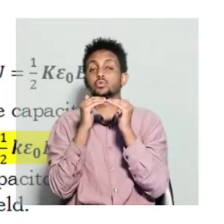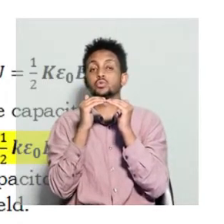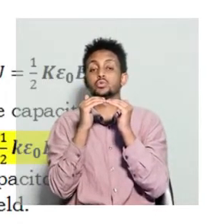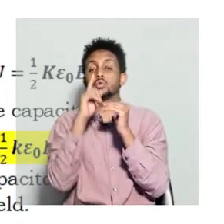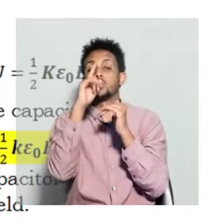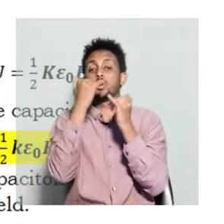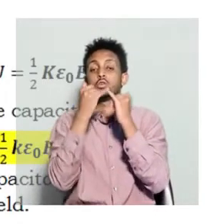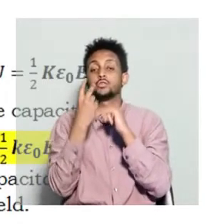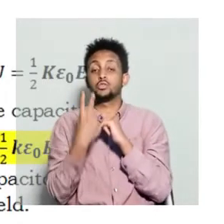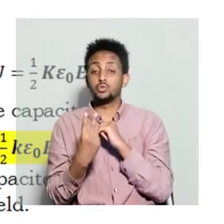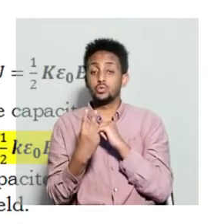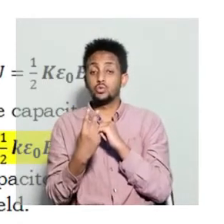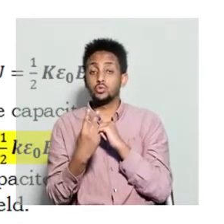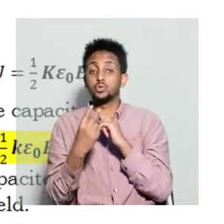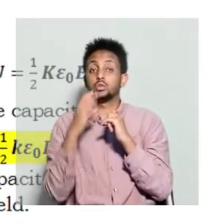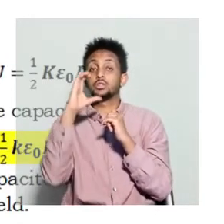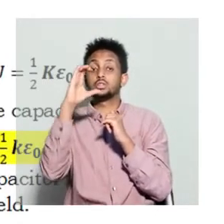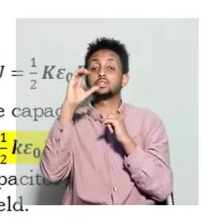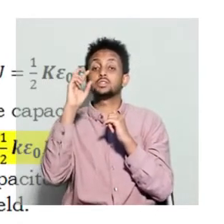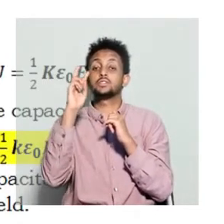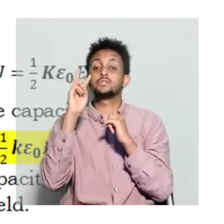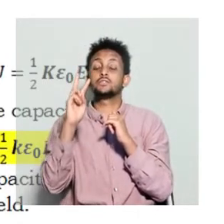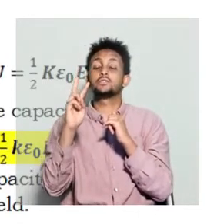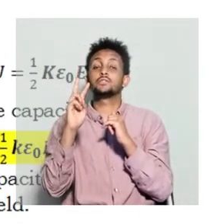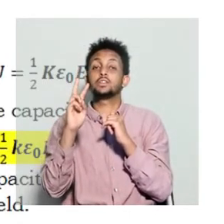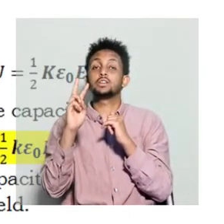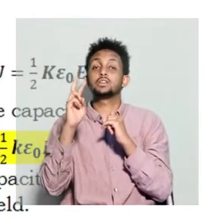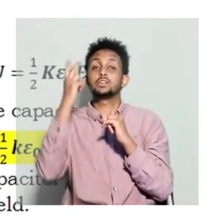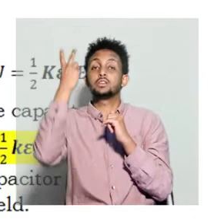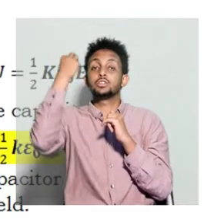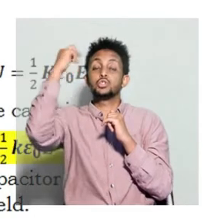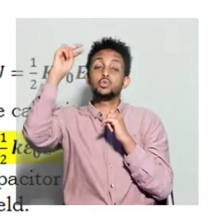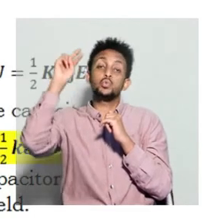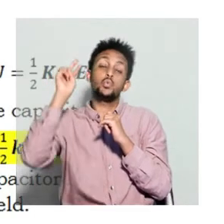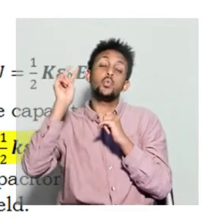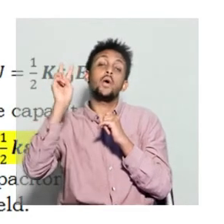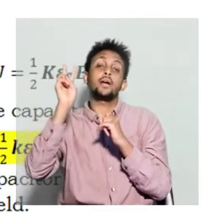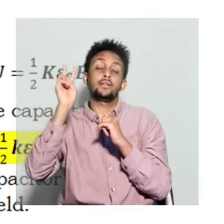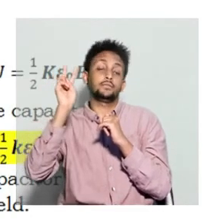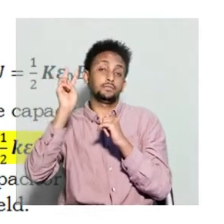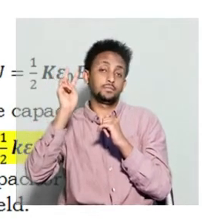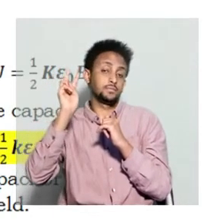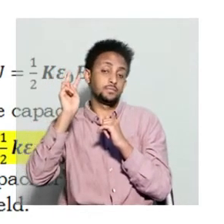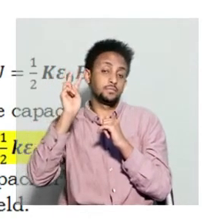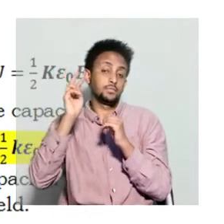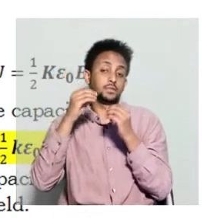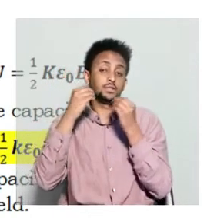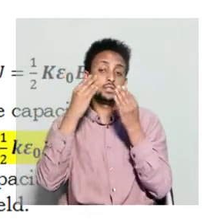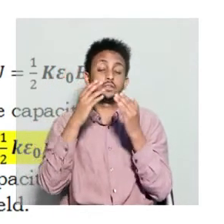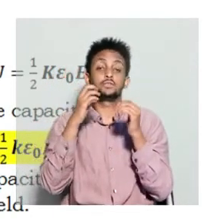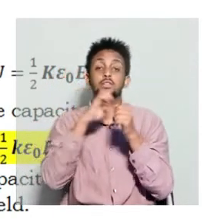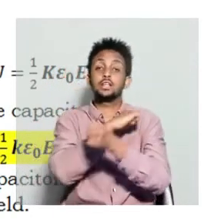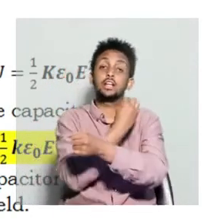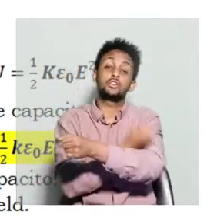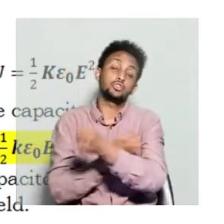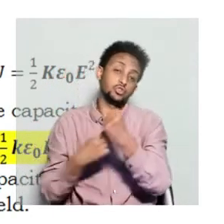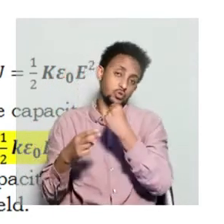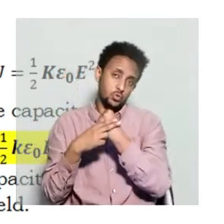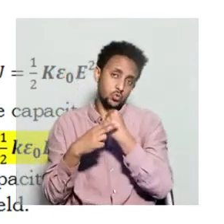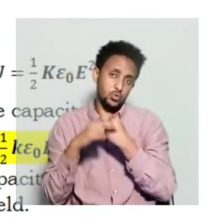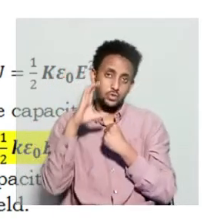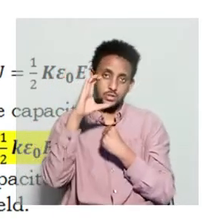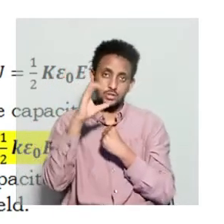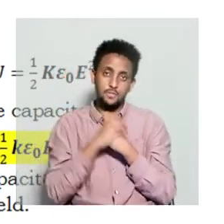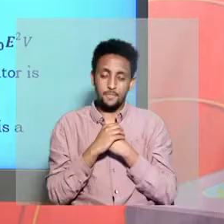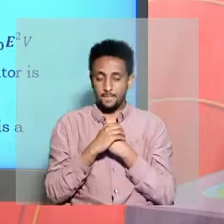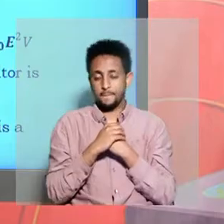1 over 2, the capacitance of the capacitor and the potential difference between the plates gives us the energy stored in the